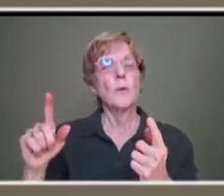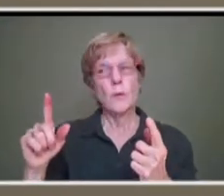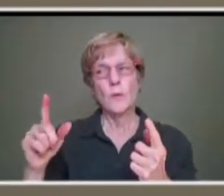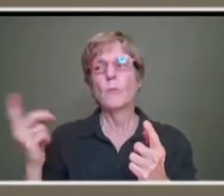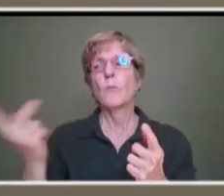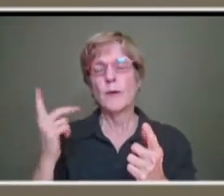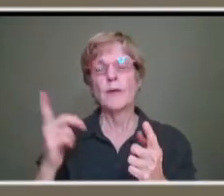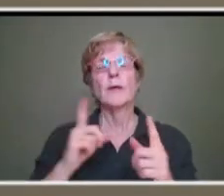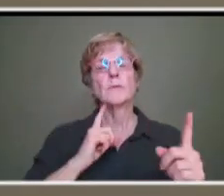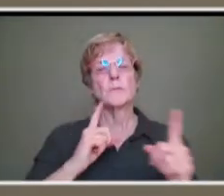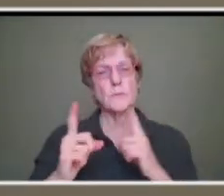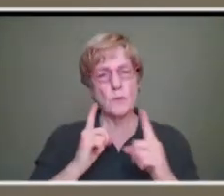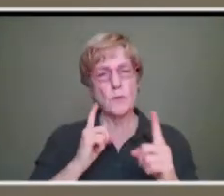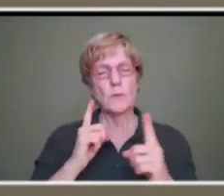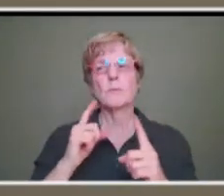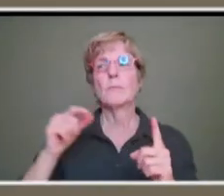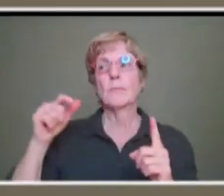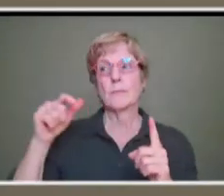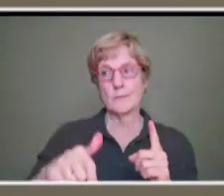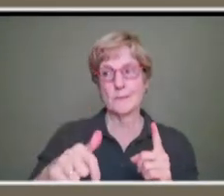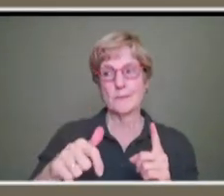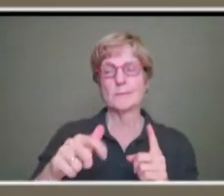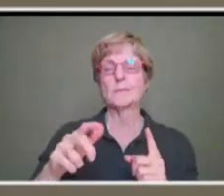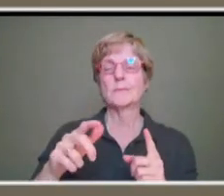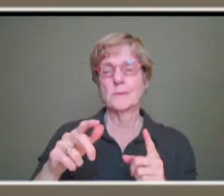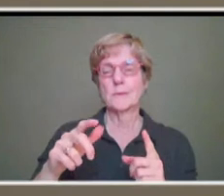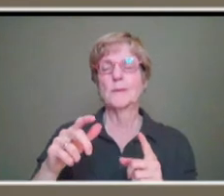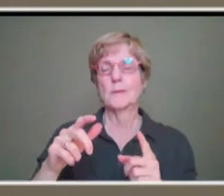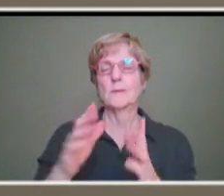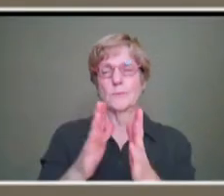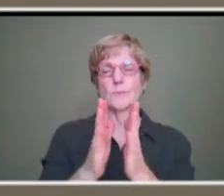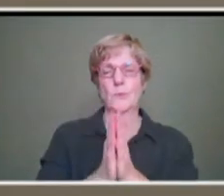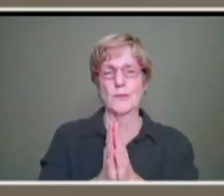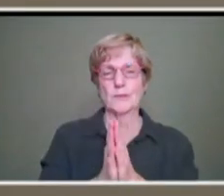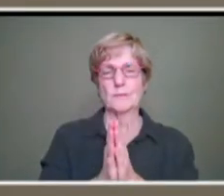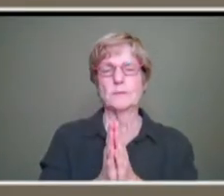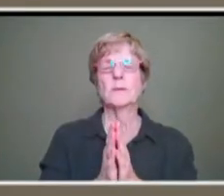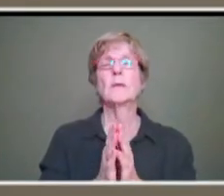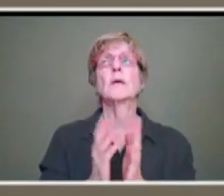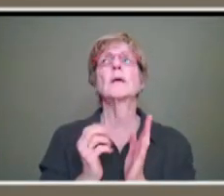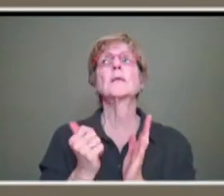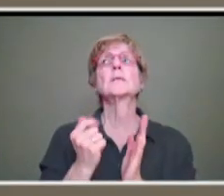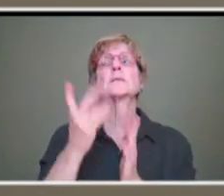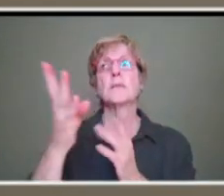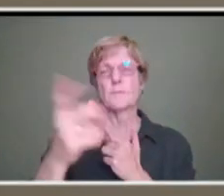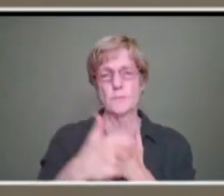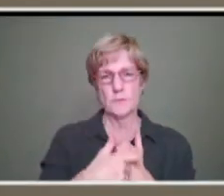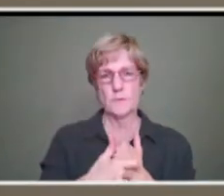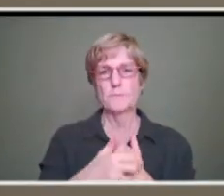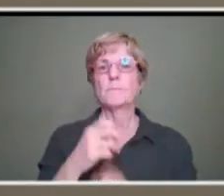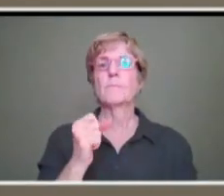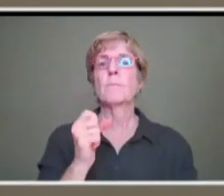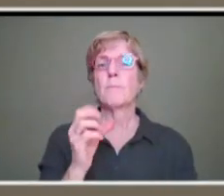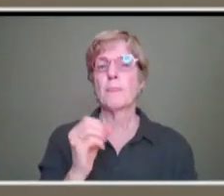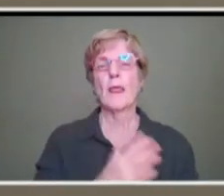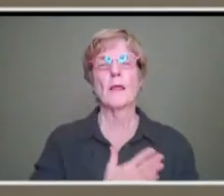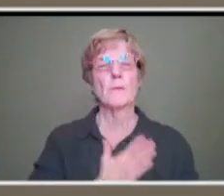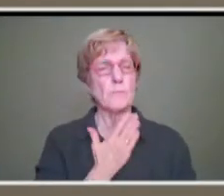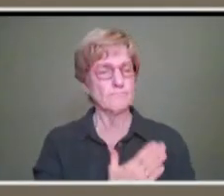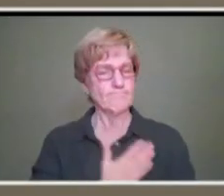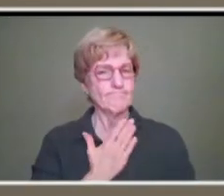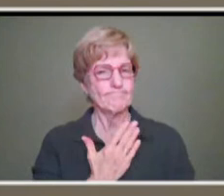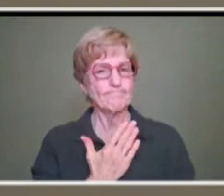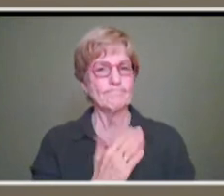spoken about this particular petition numerous times so I'm glad that